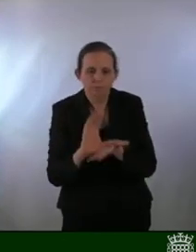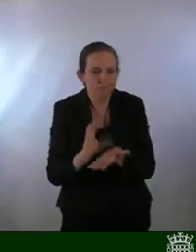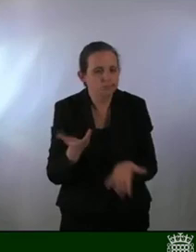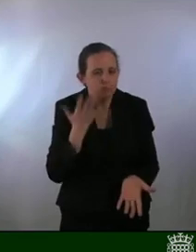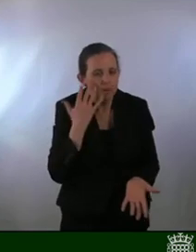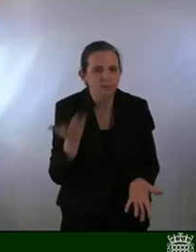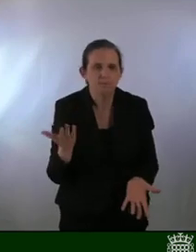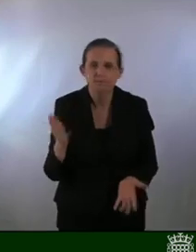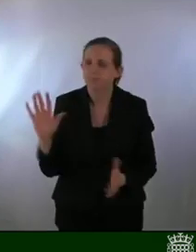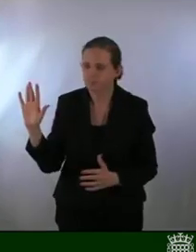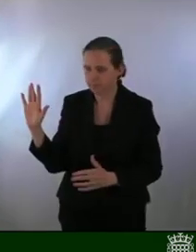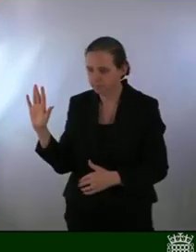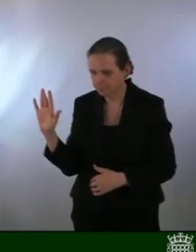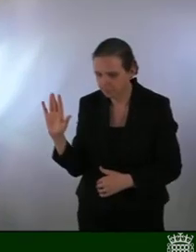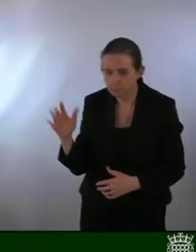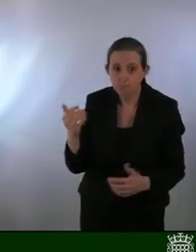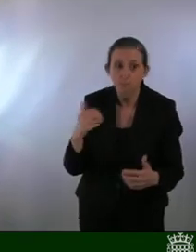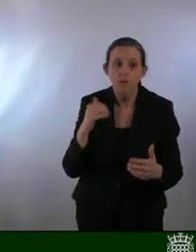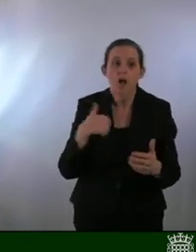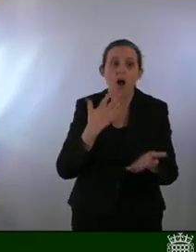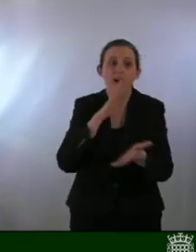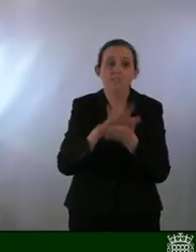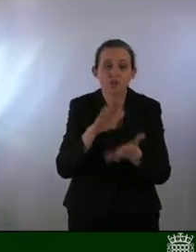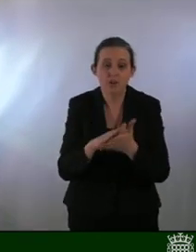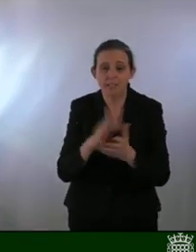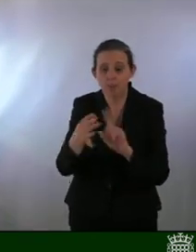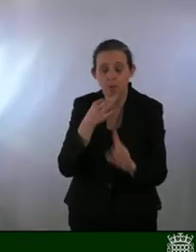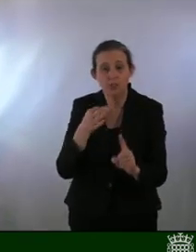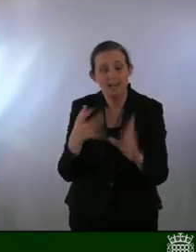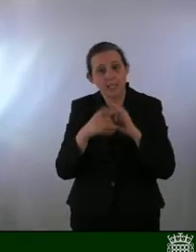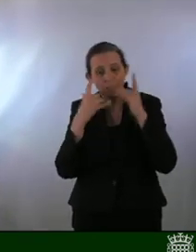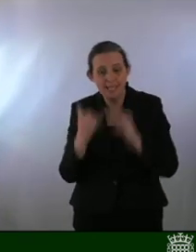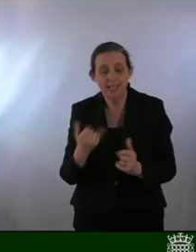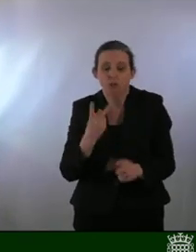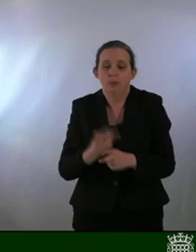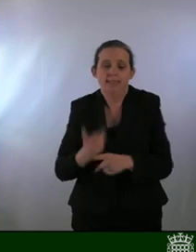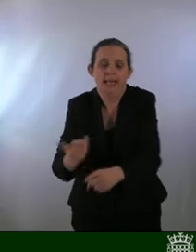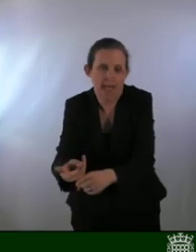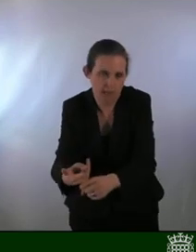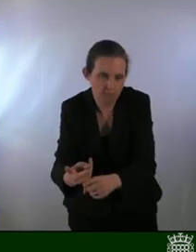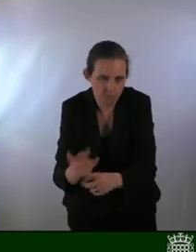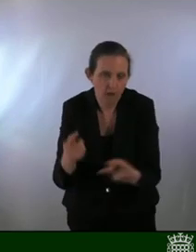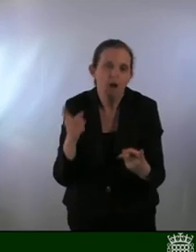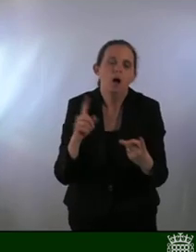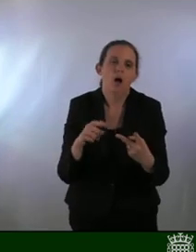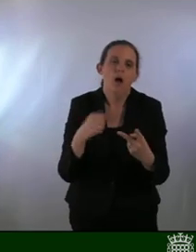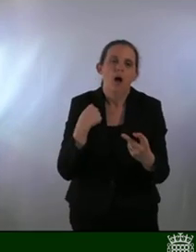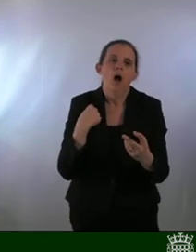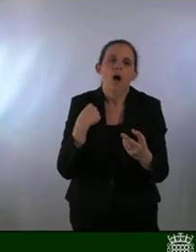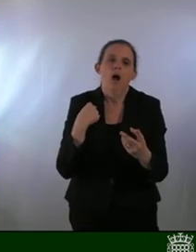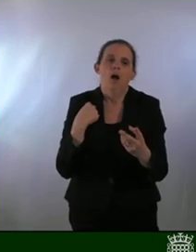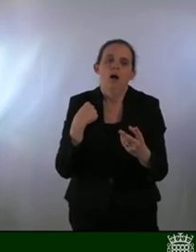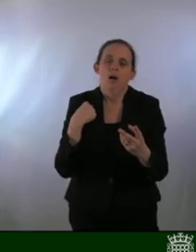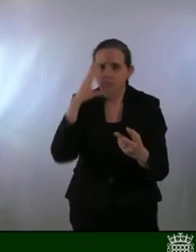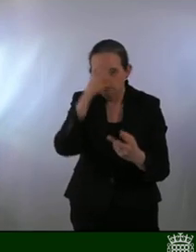Speaker, I've addressed the question on testing repeatedly. I'm delighted that we go into this with